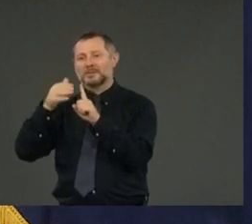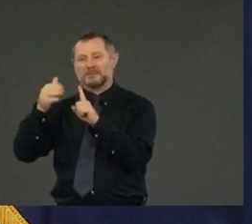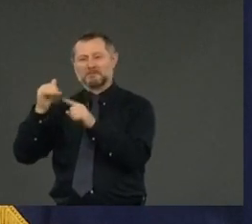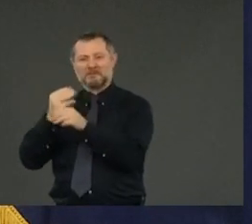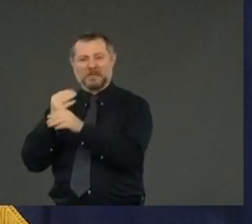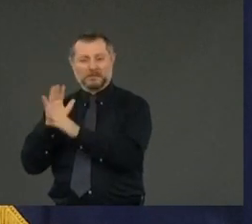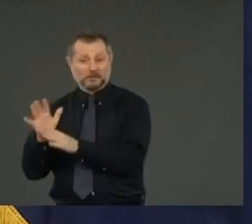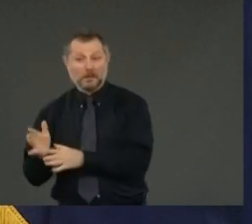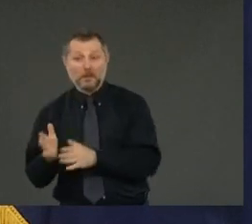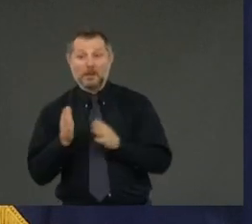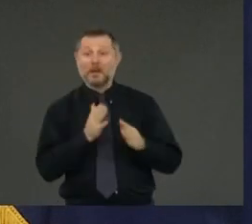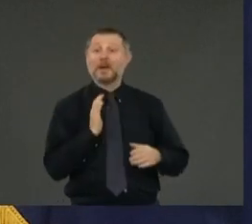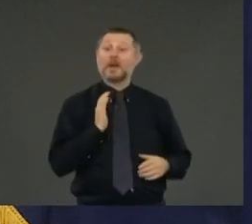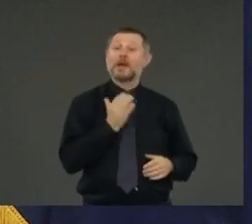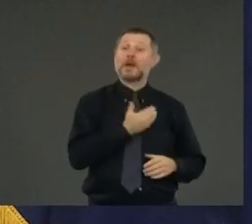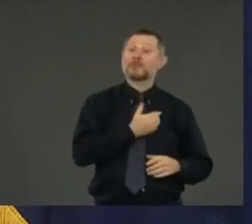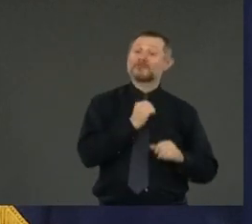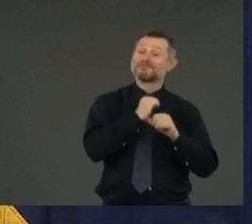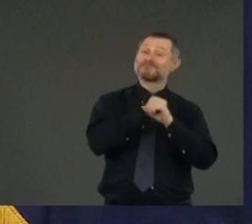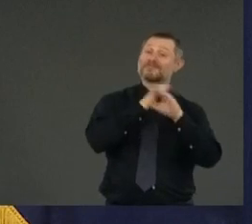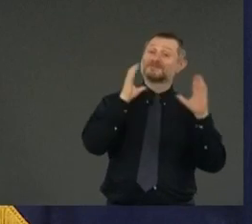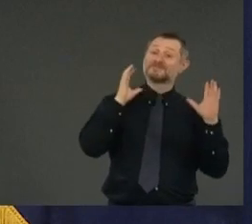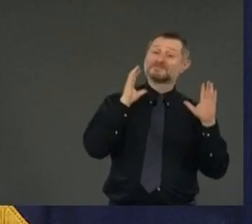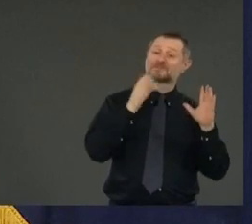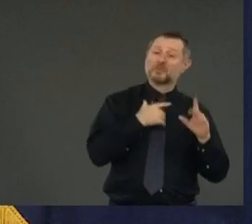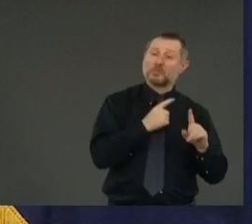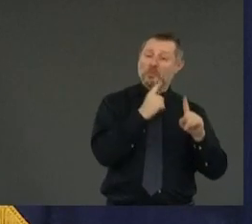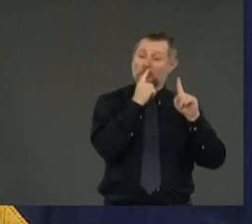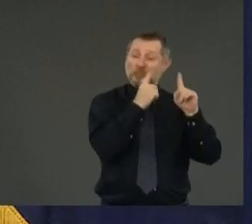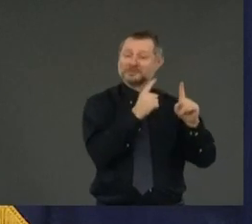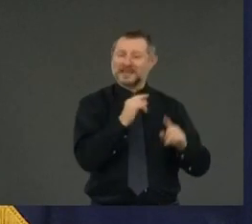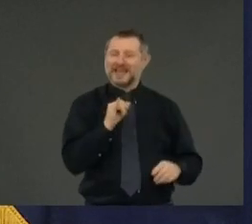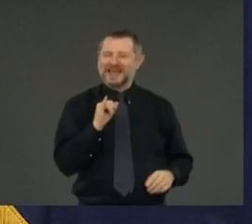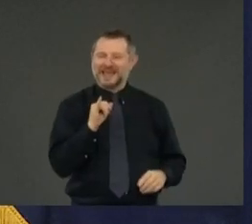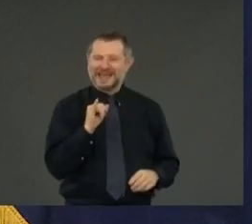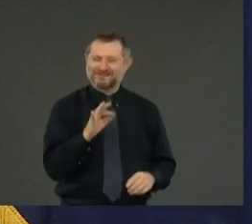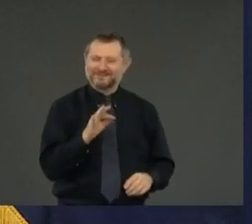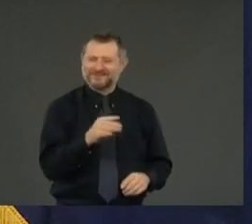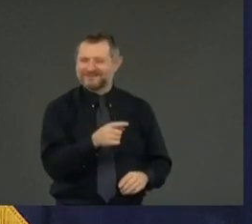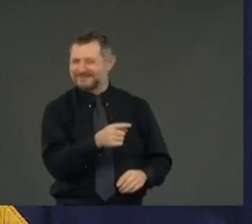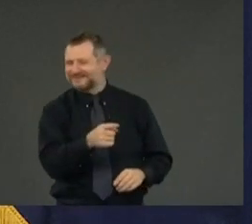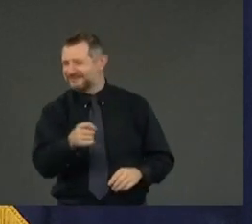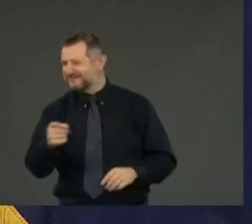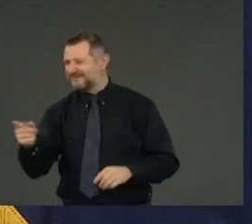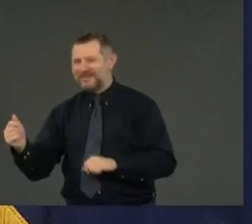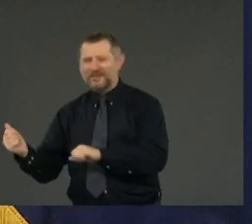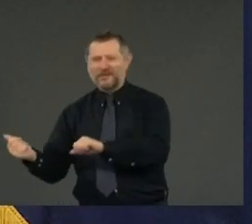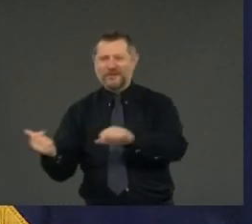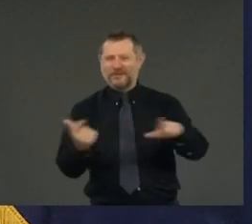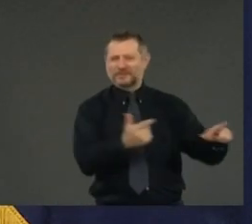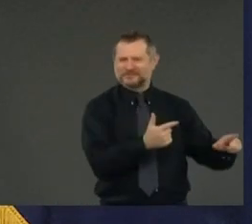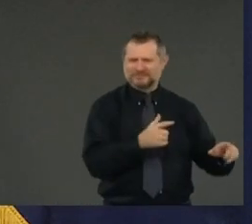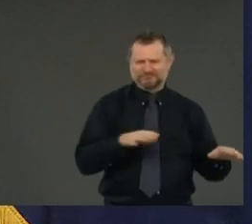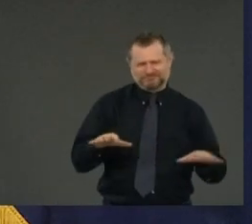theoretical, ideal, if everybody acted perfectly,